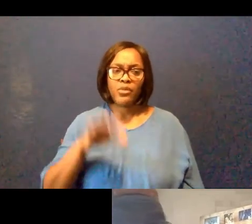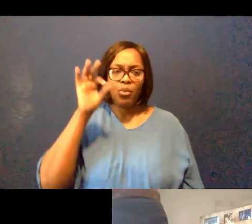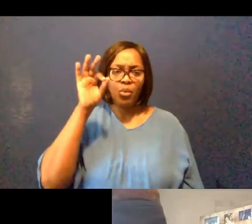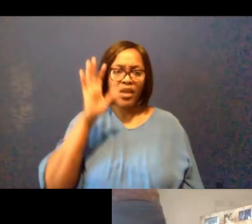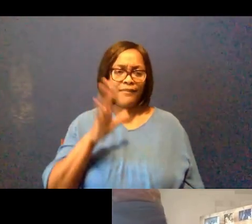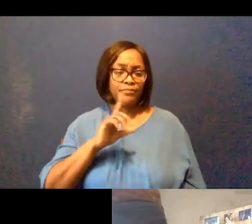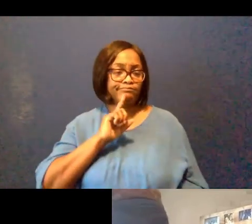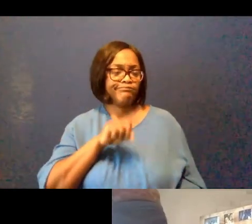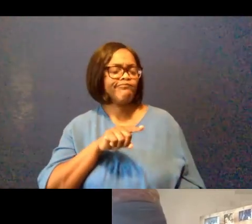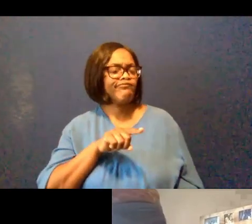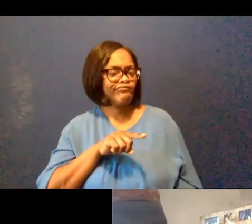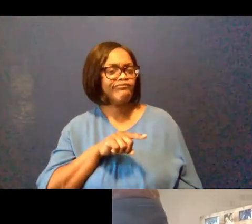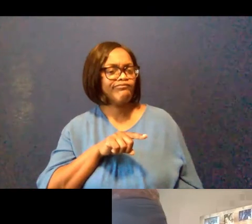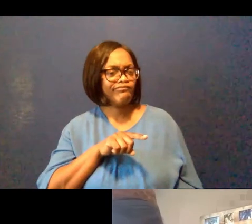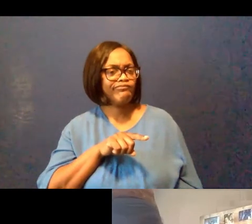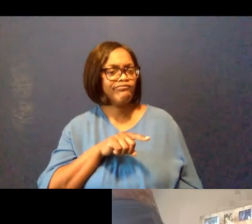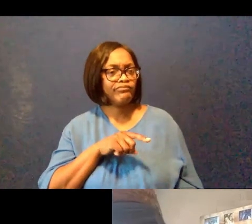theological